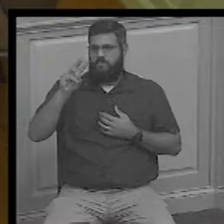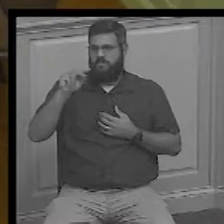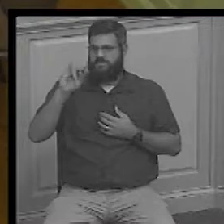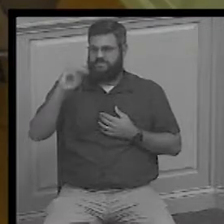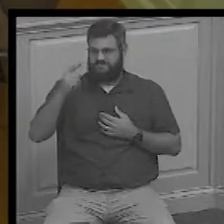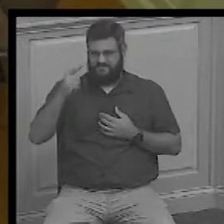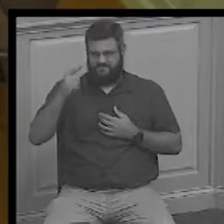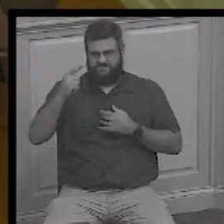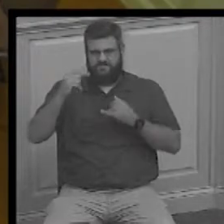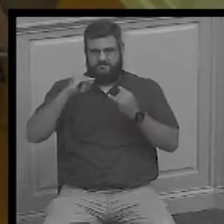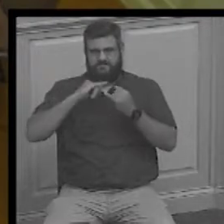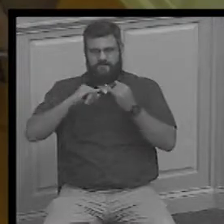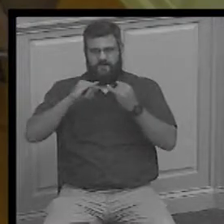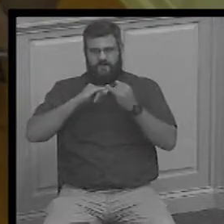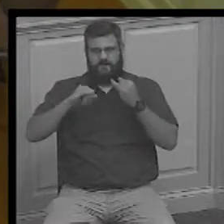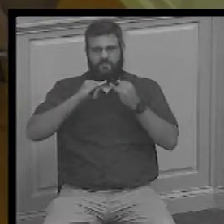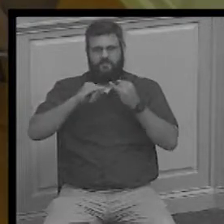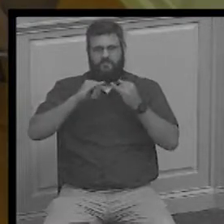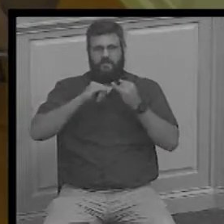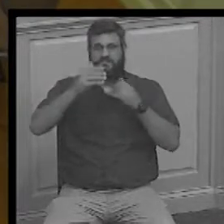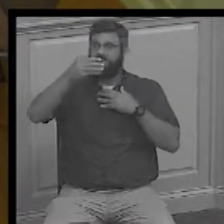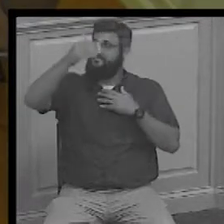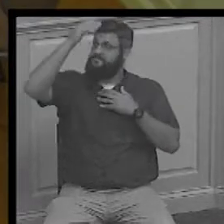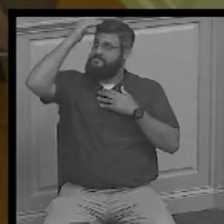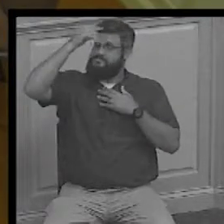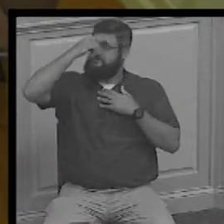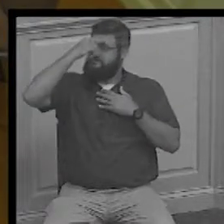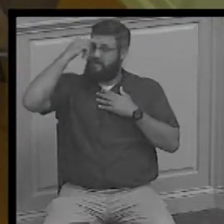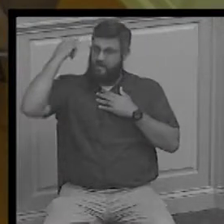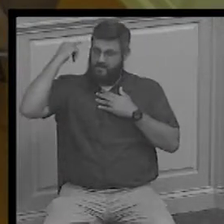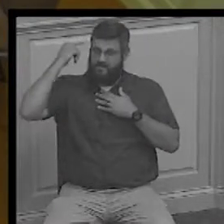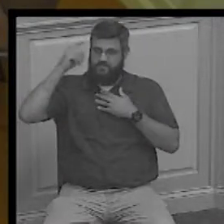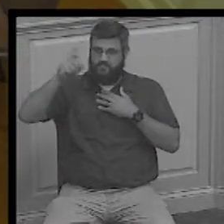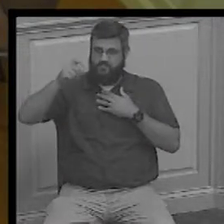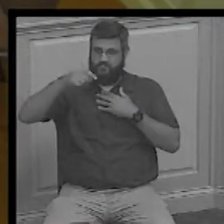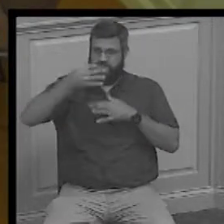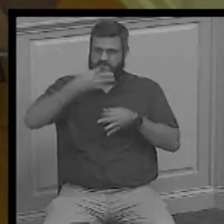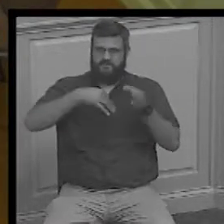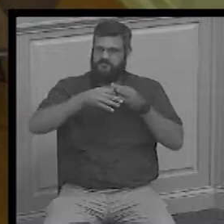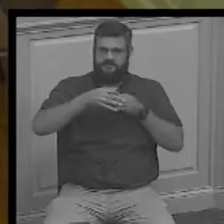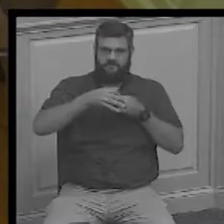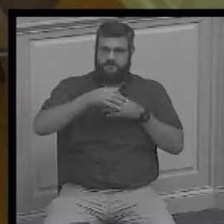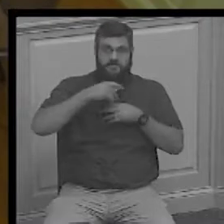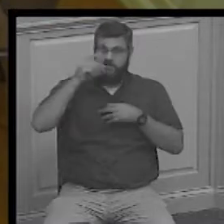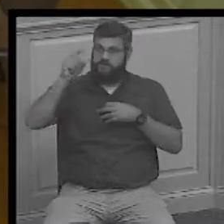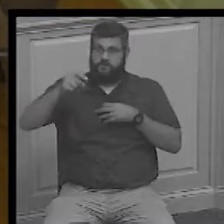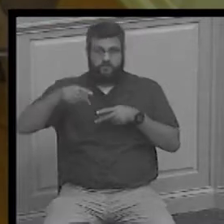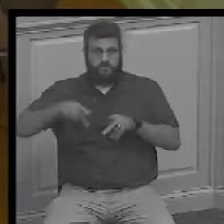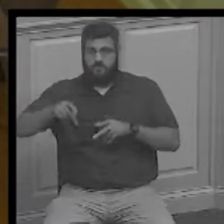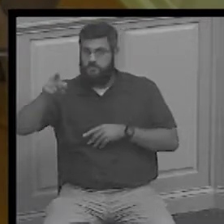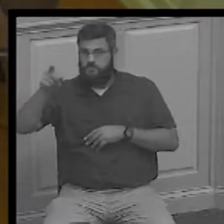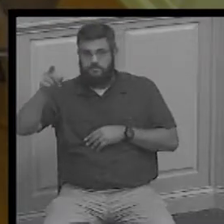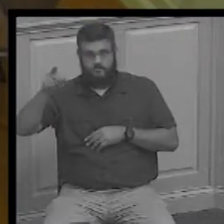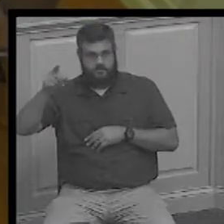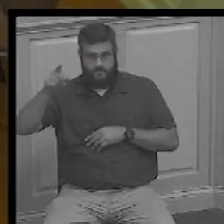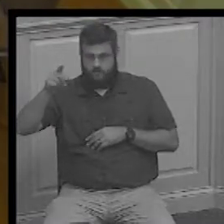putting a scroll work metal black awning instead of that wasn't supposed to be allowed, and those are beautiful. And if anybody